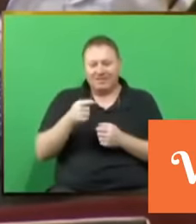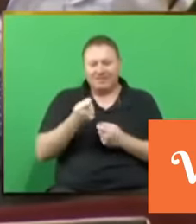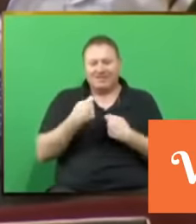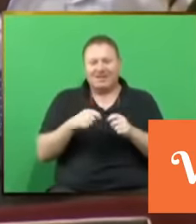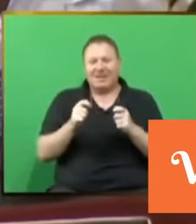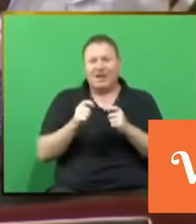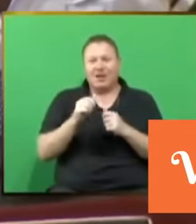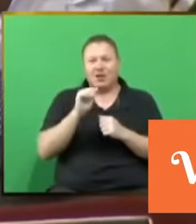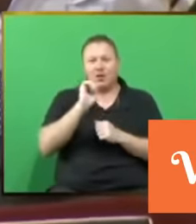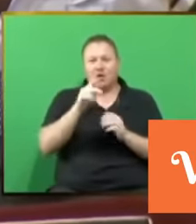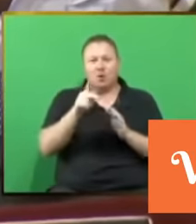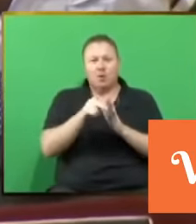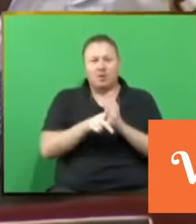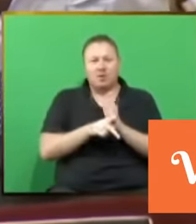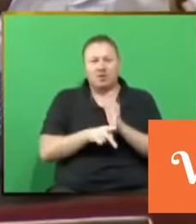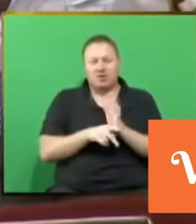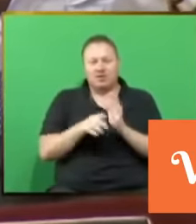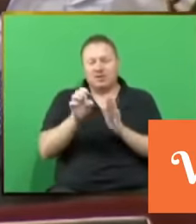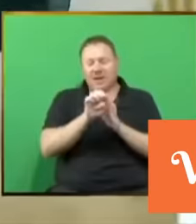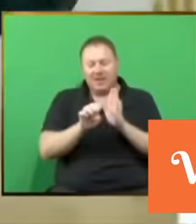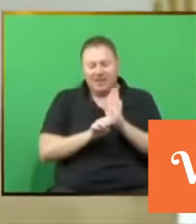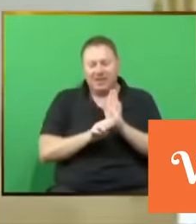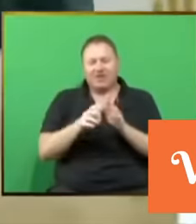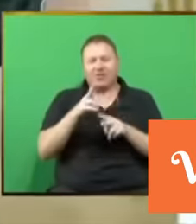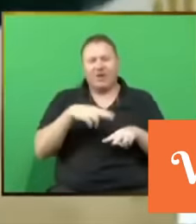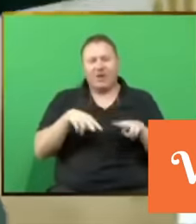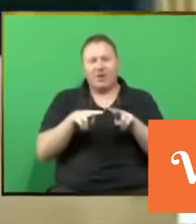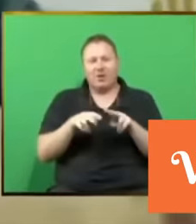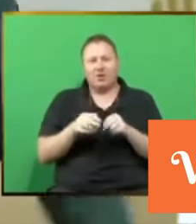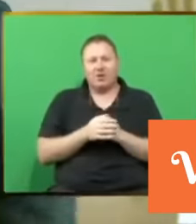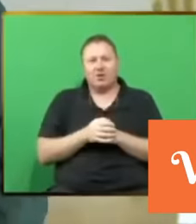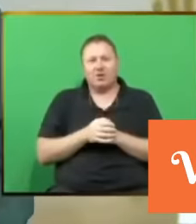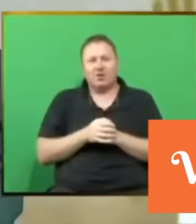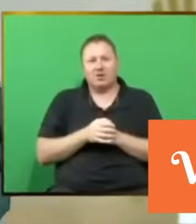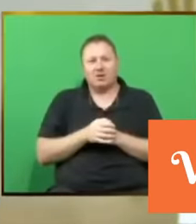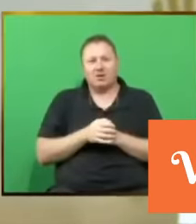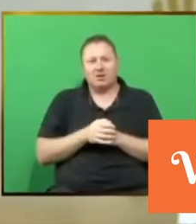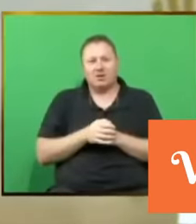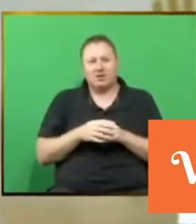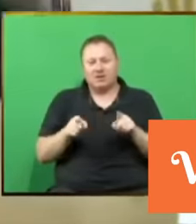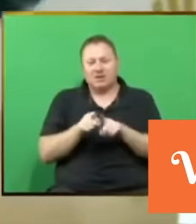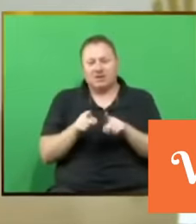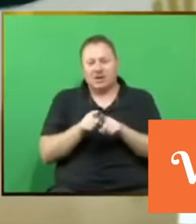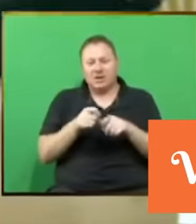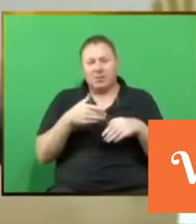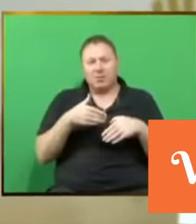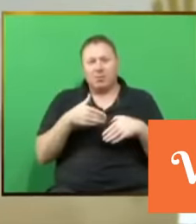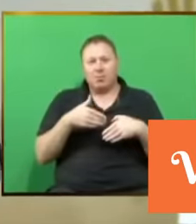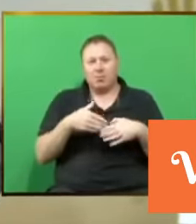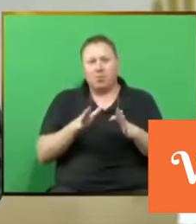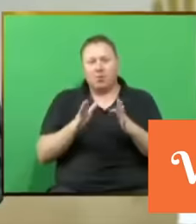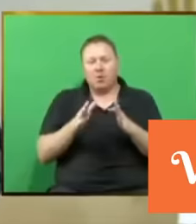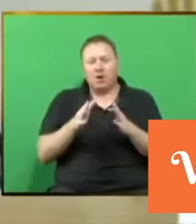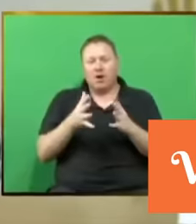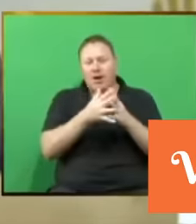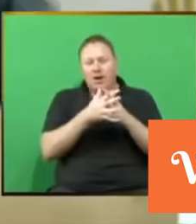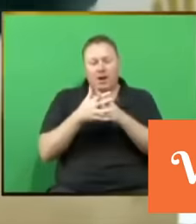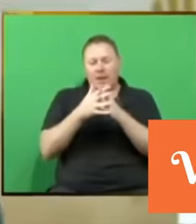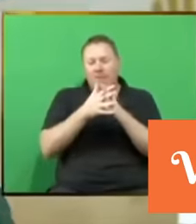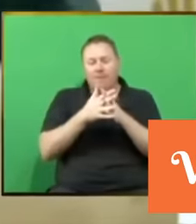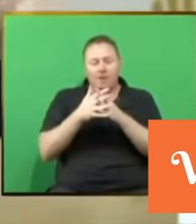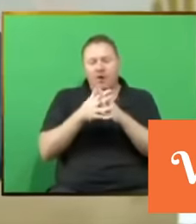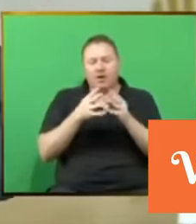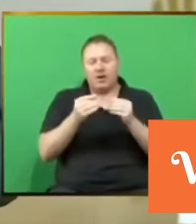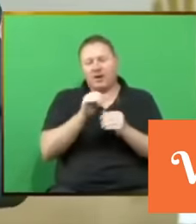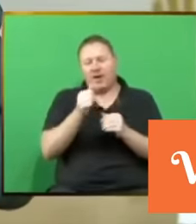your principles, your ethics and values, like you have just pawned the land in the Western Cape to the United States and others. We